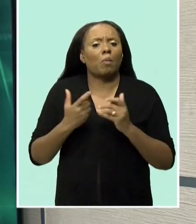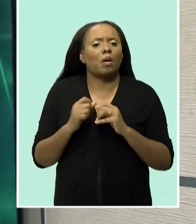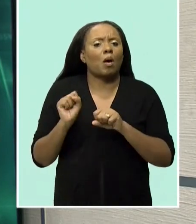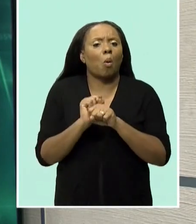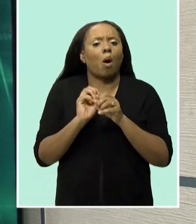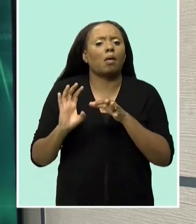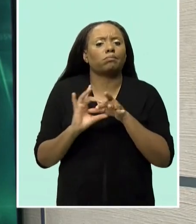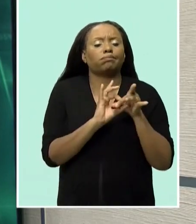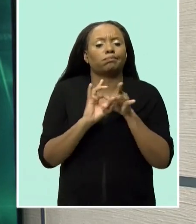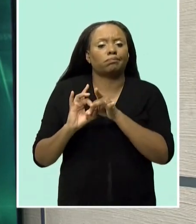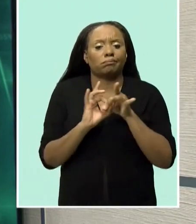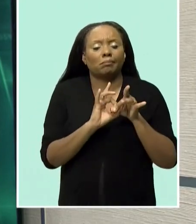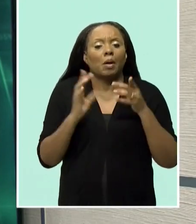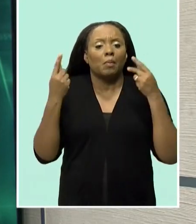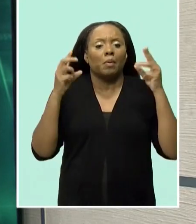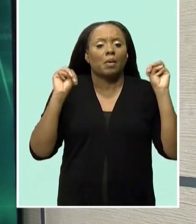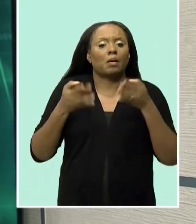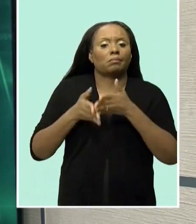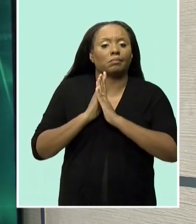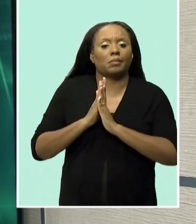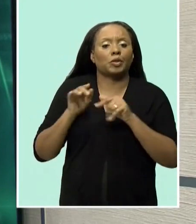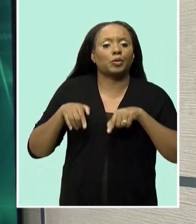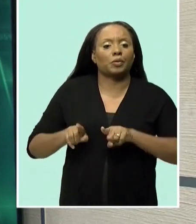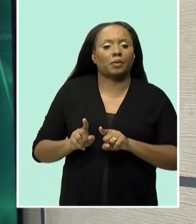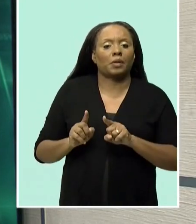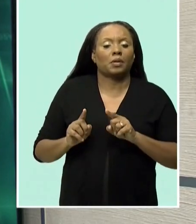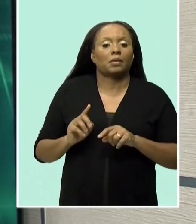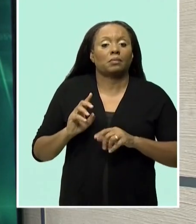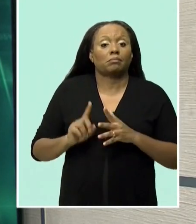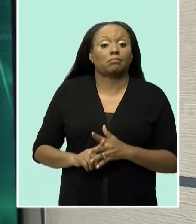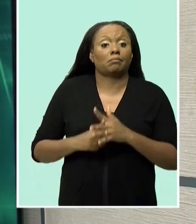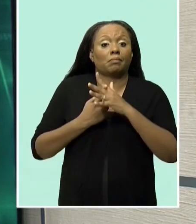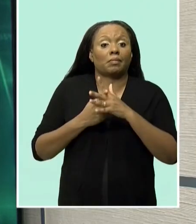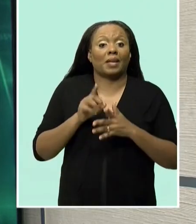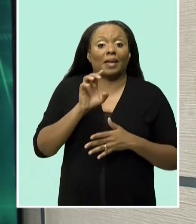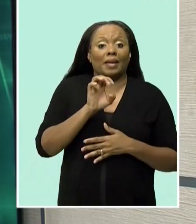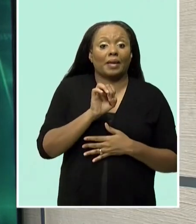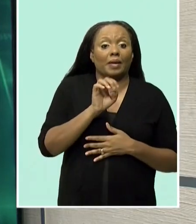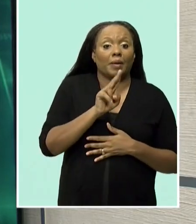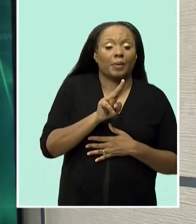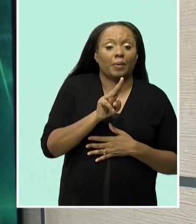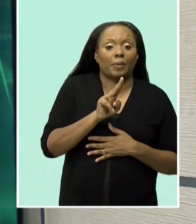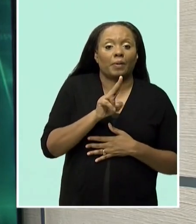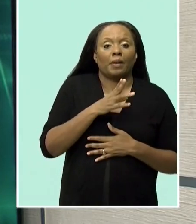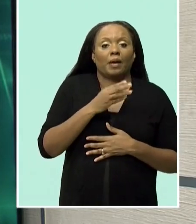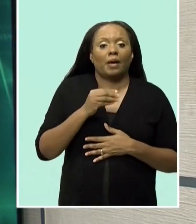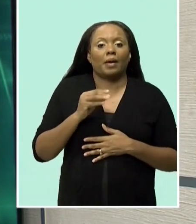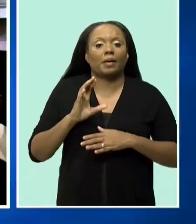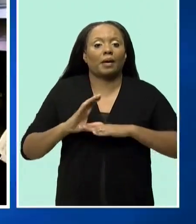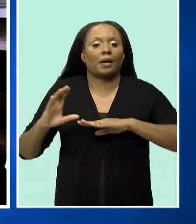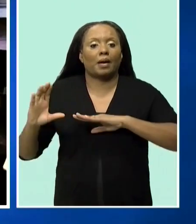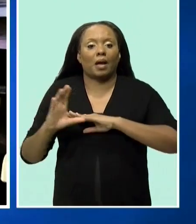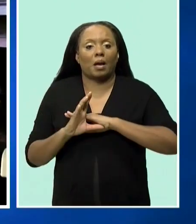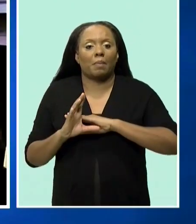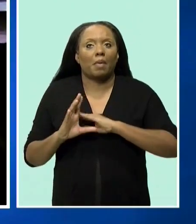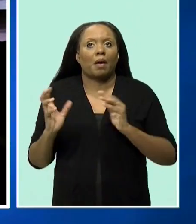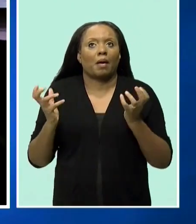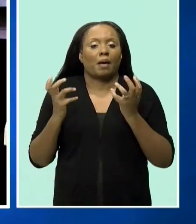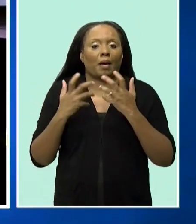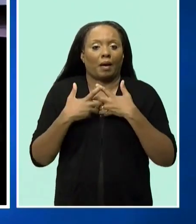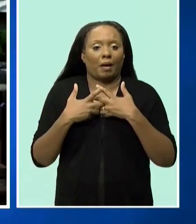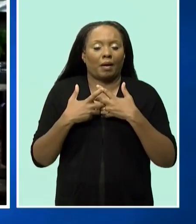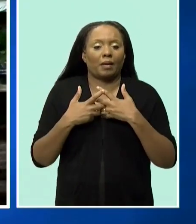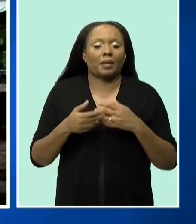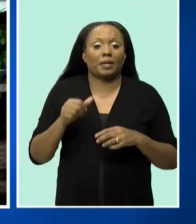relationships. The Prime Minister made the request during the launch of the EU CARIFORUM regional partnerships last evening. She said it's important for countries